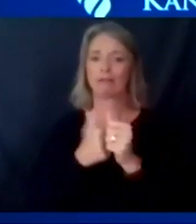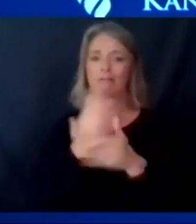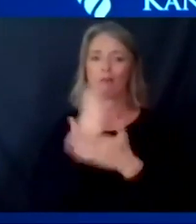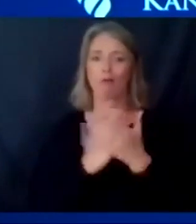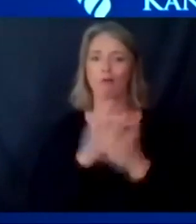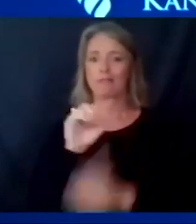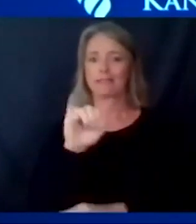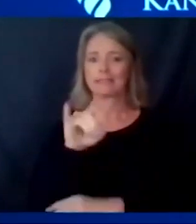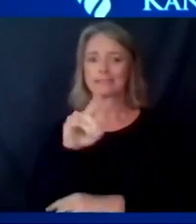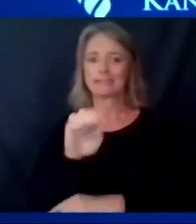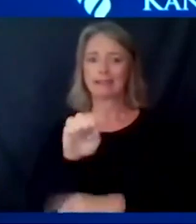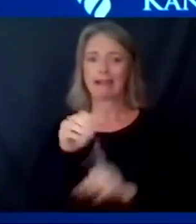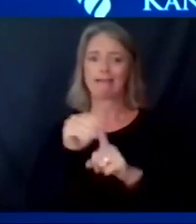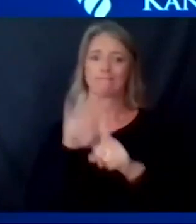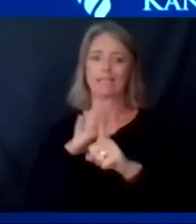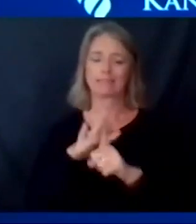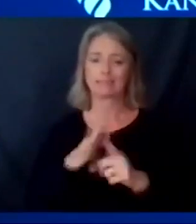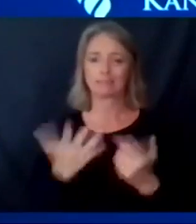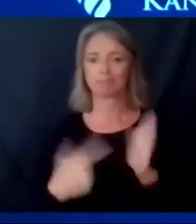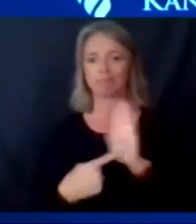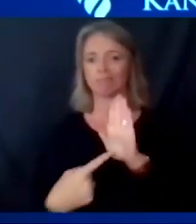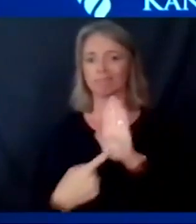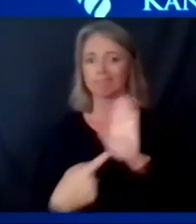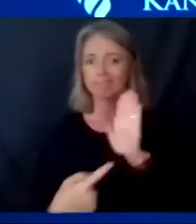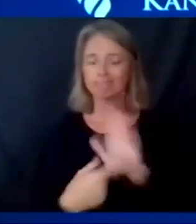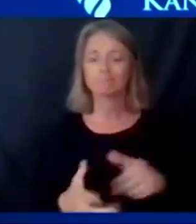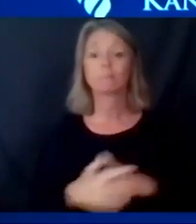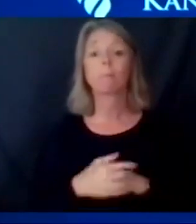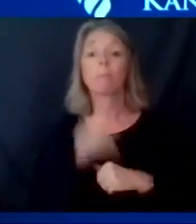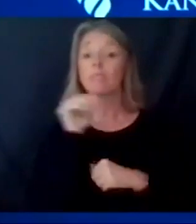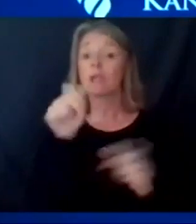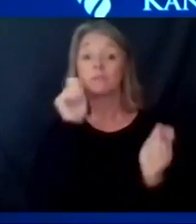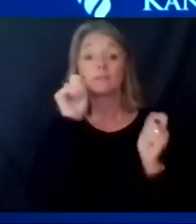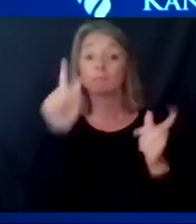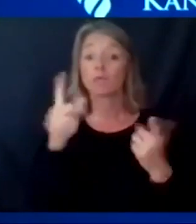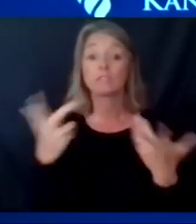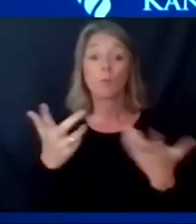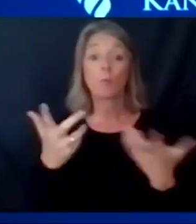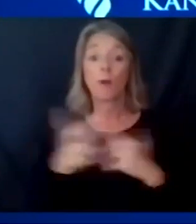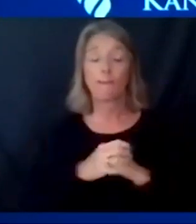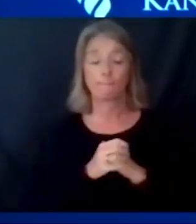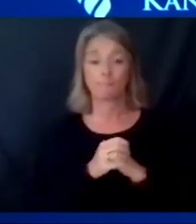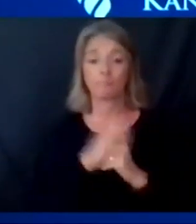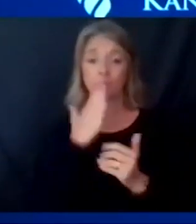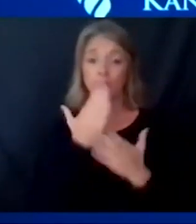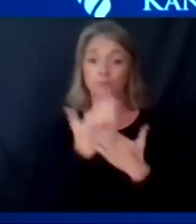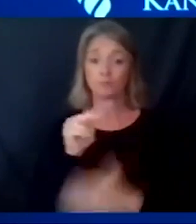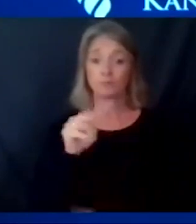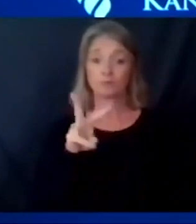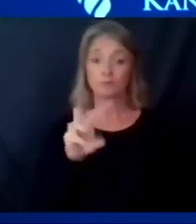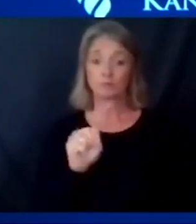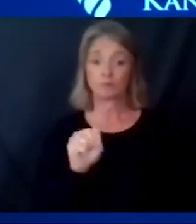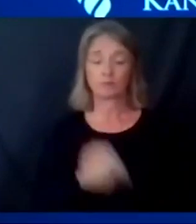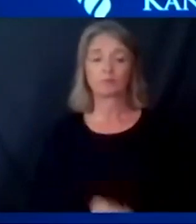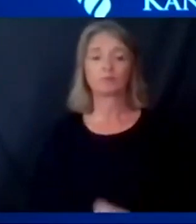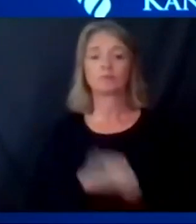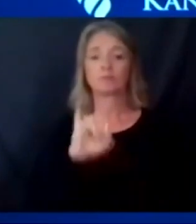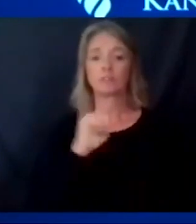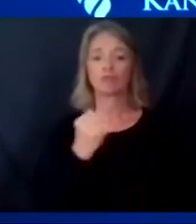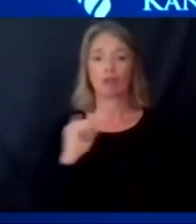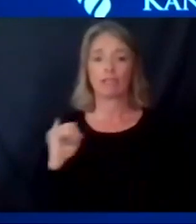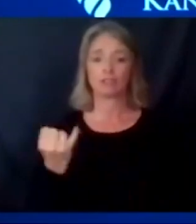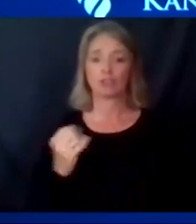Pfizer vaccine. So I think not surprising. The good news is that all the J&J, Moderna, and